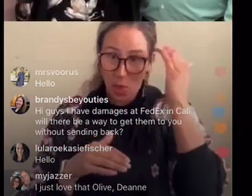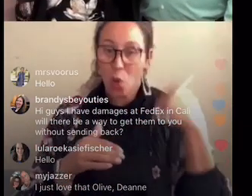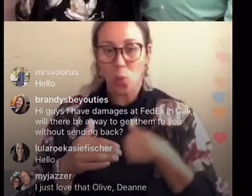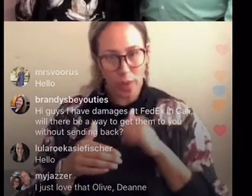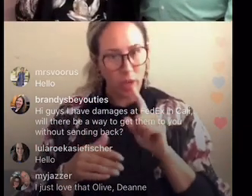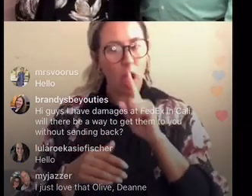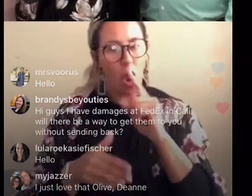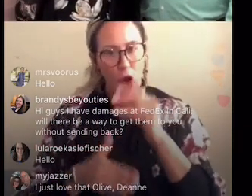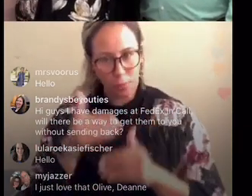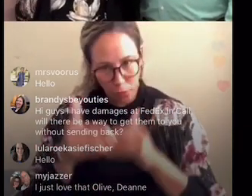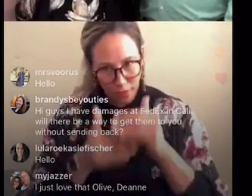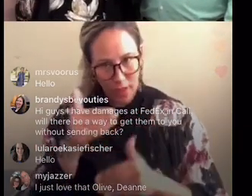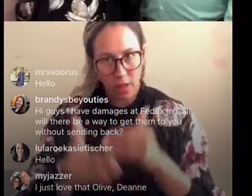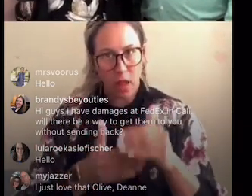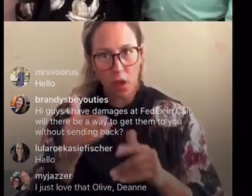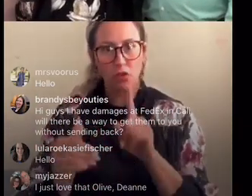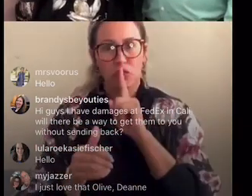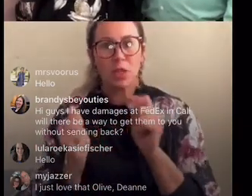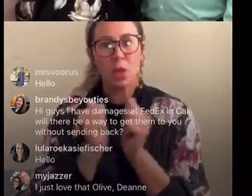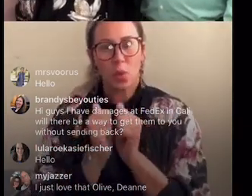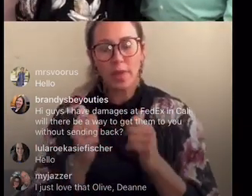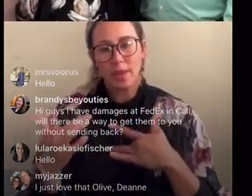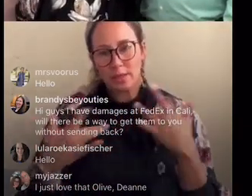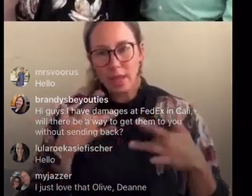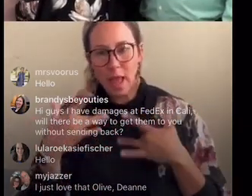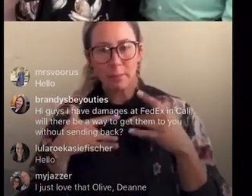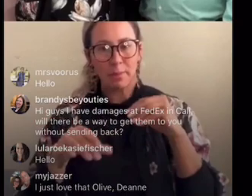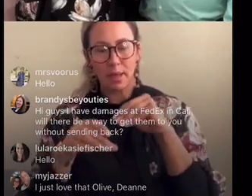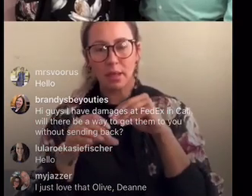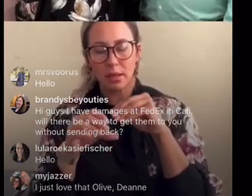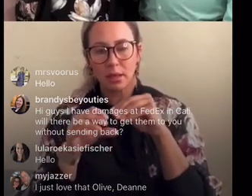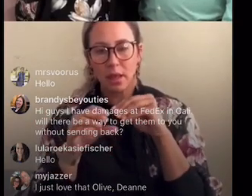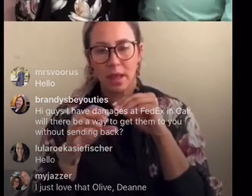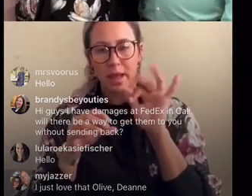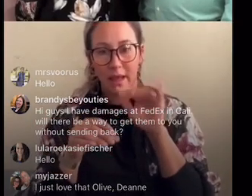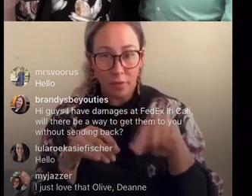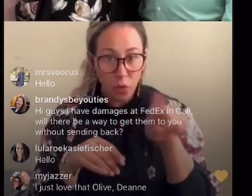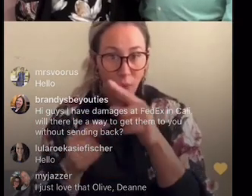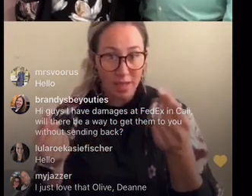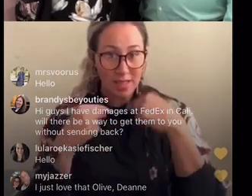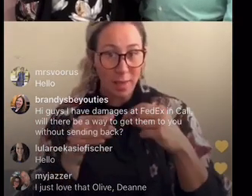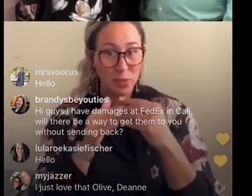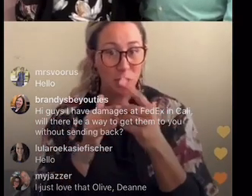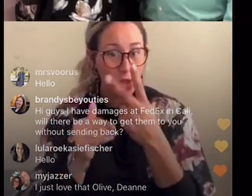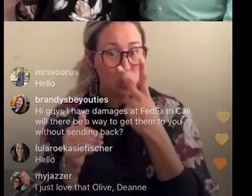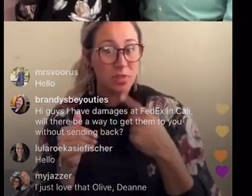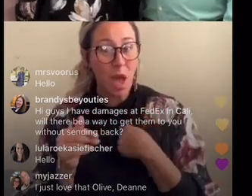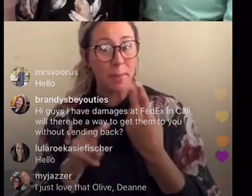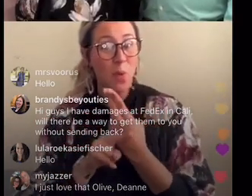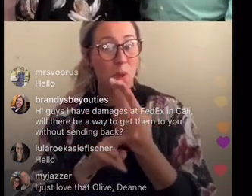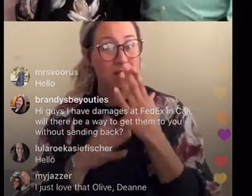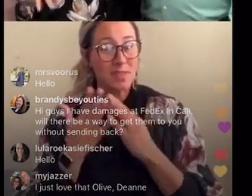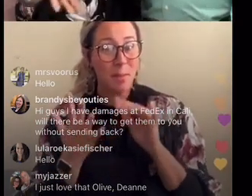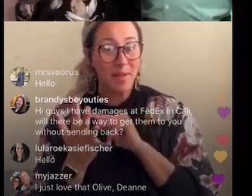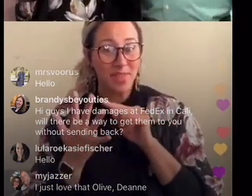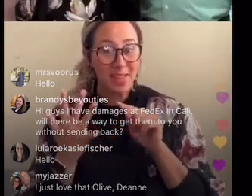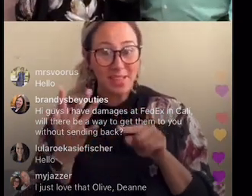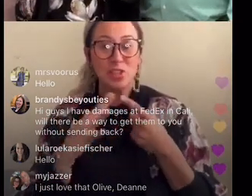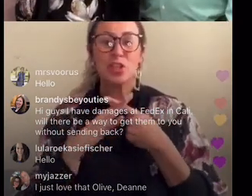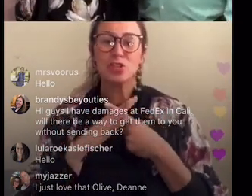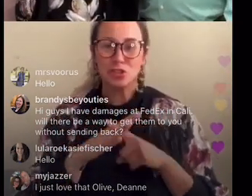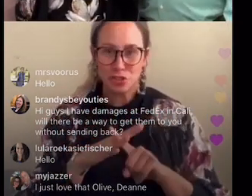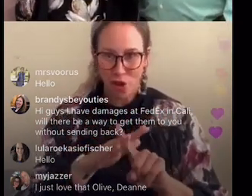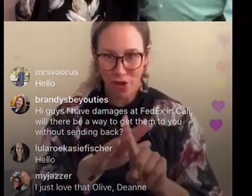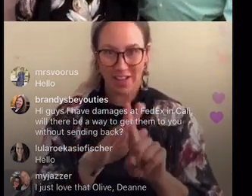along really with excitement in the air. If you came to leadership, you saw me wear some of these things. They're starting to come